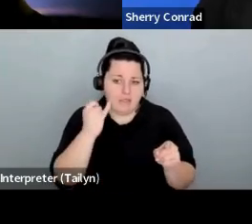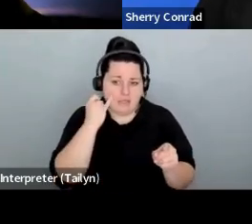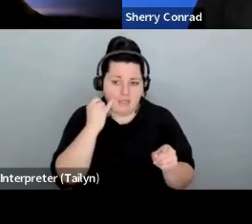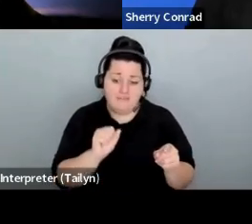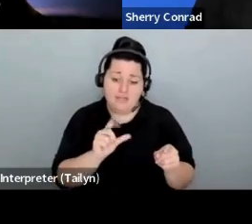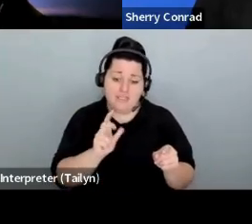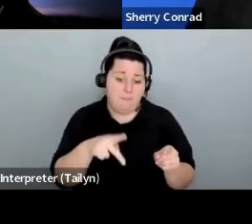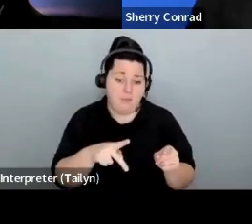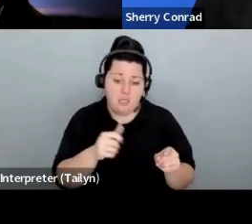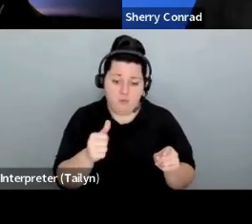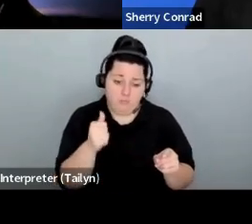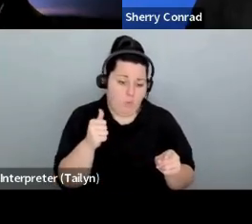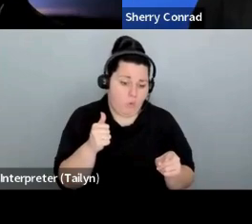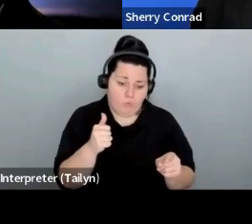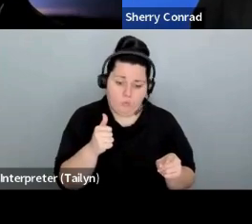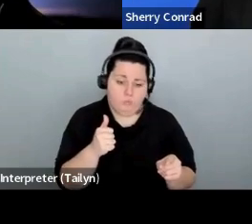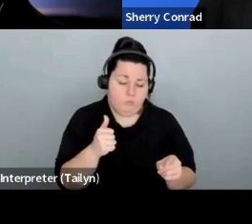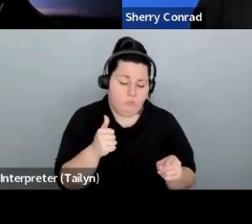to